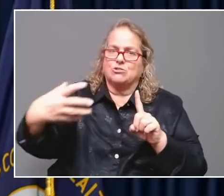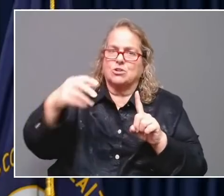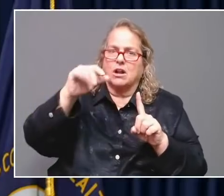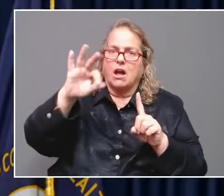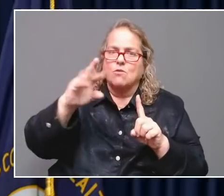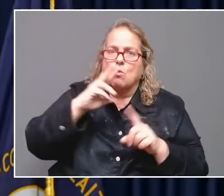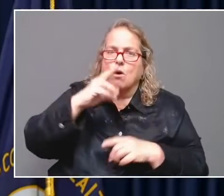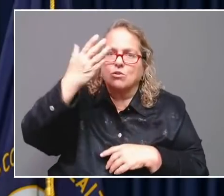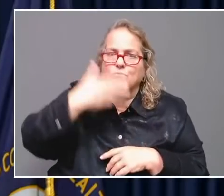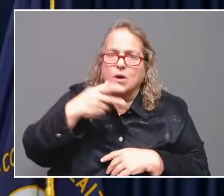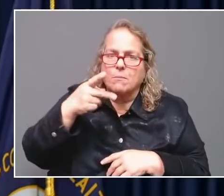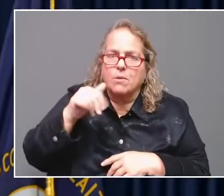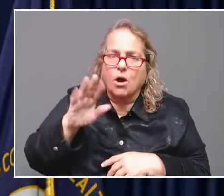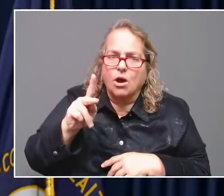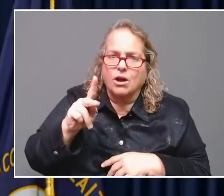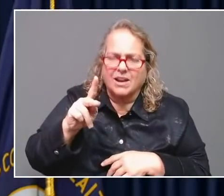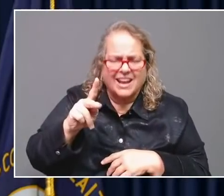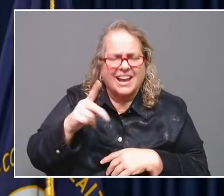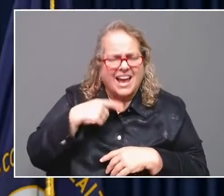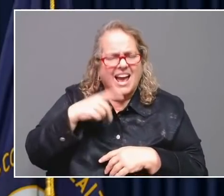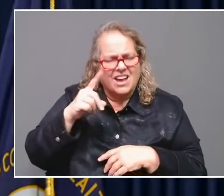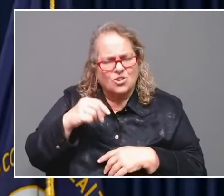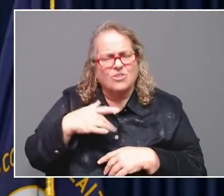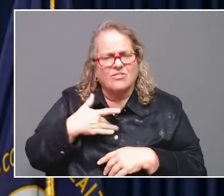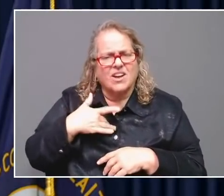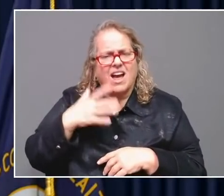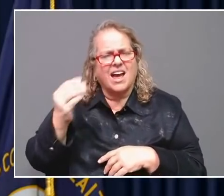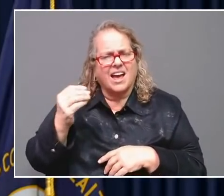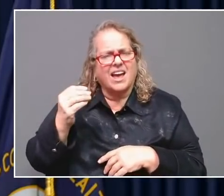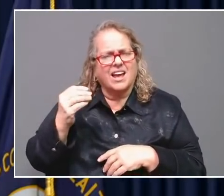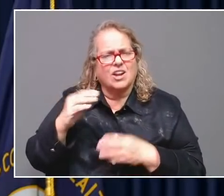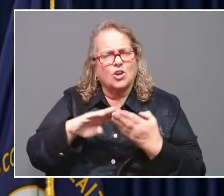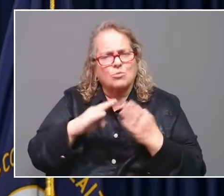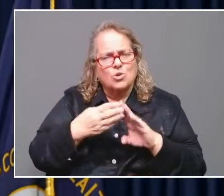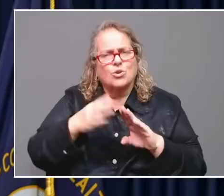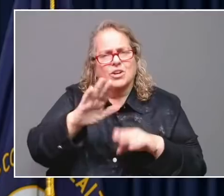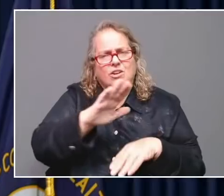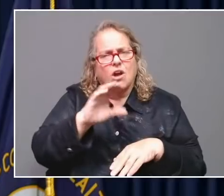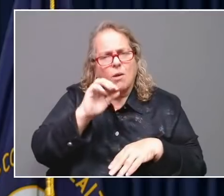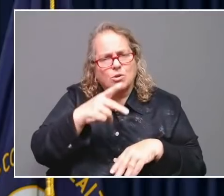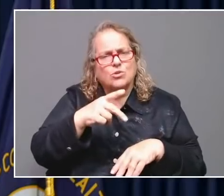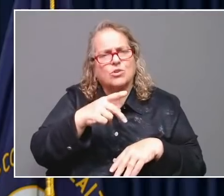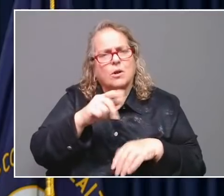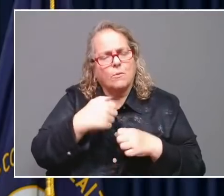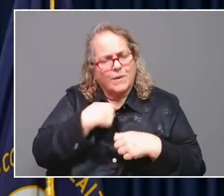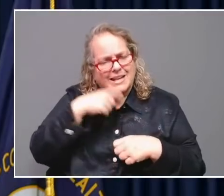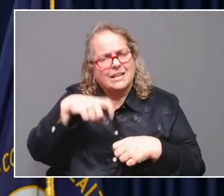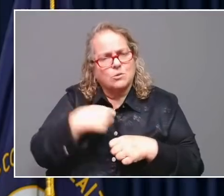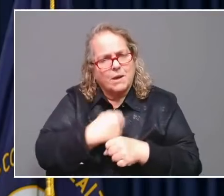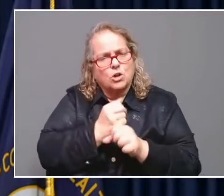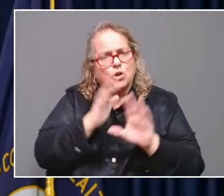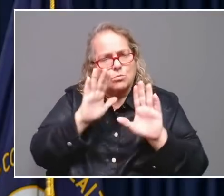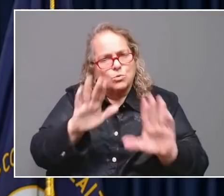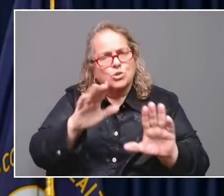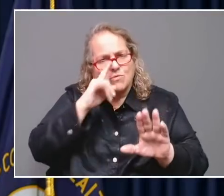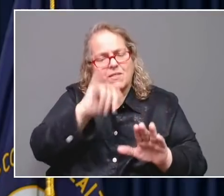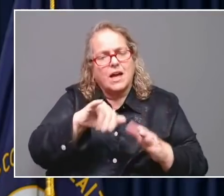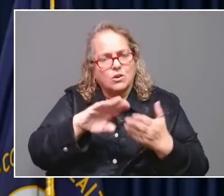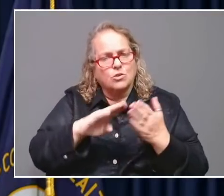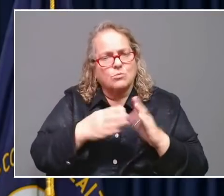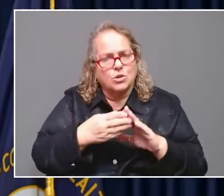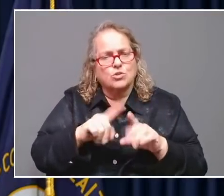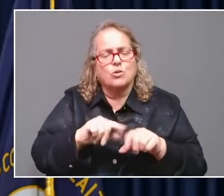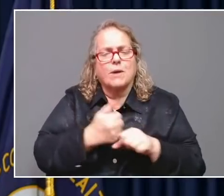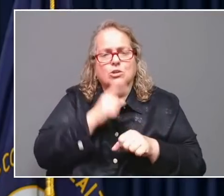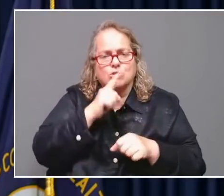time to truly make the push that needs to be made to ensure that it's included in the